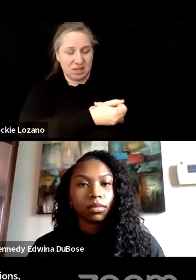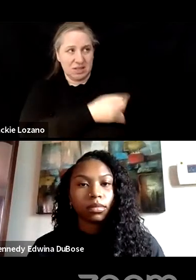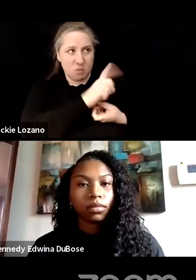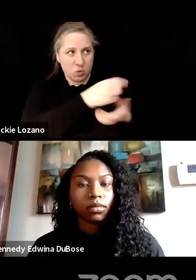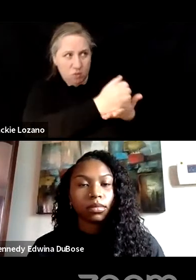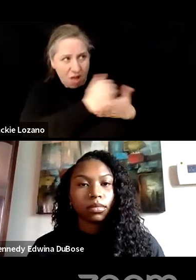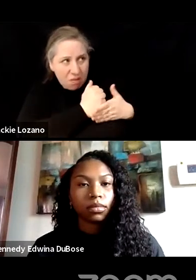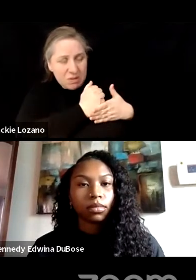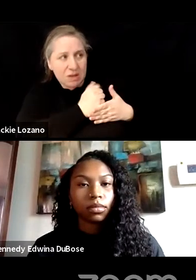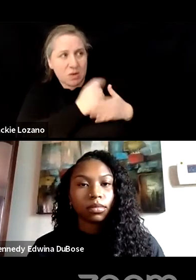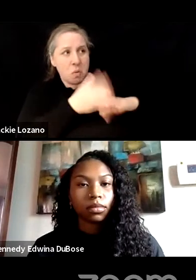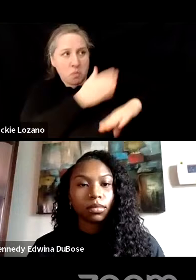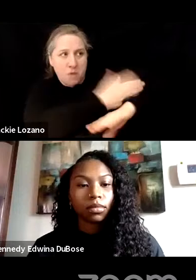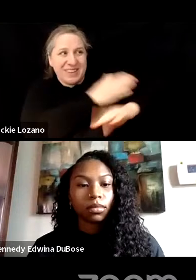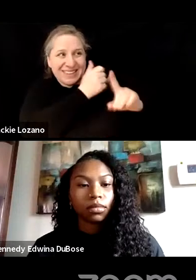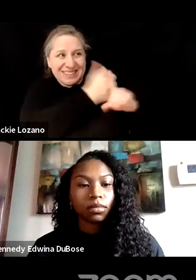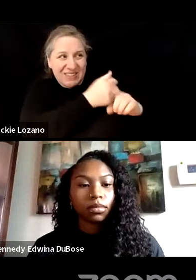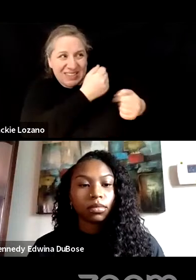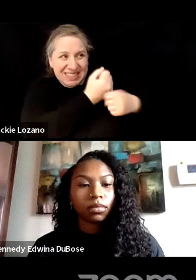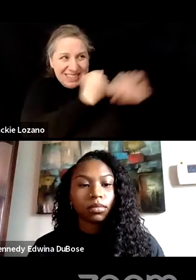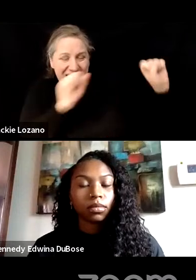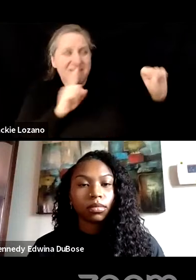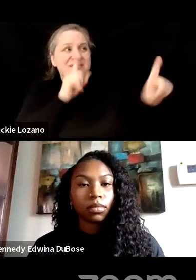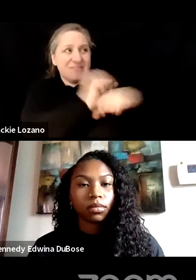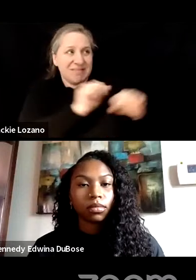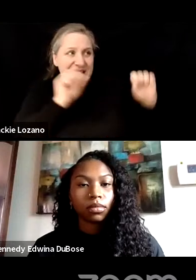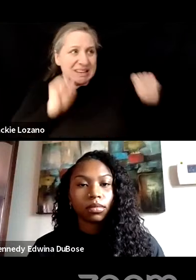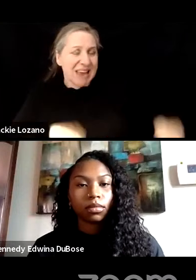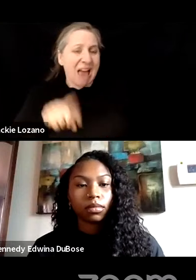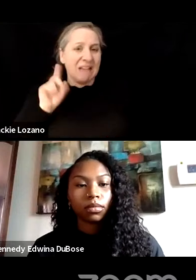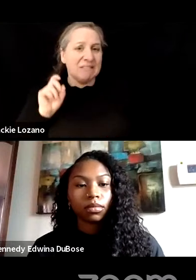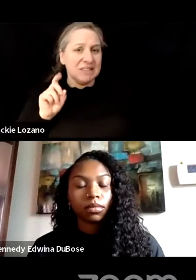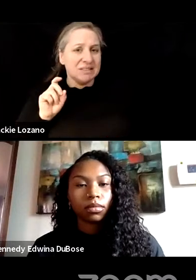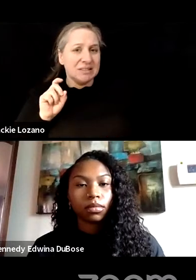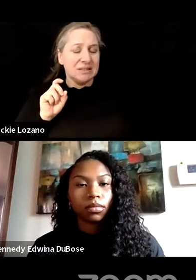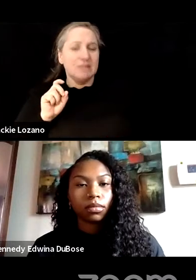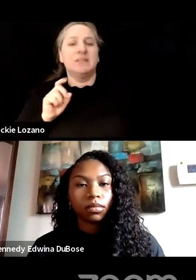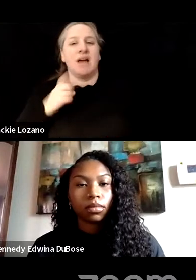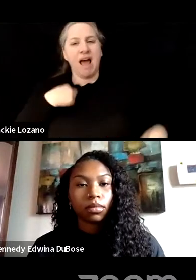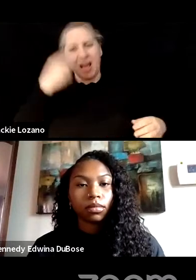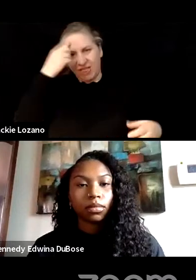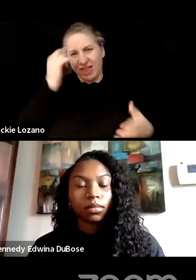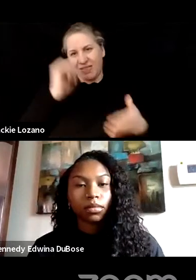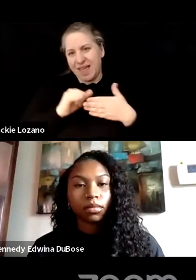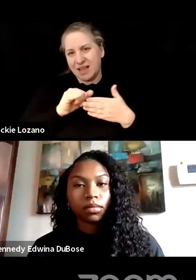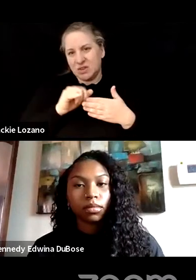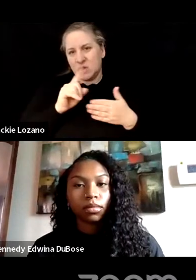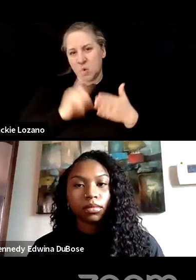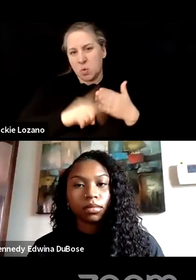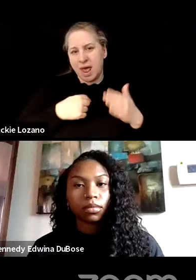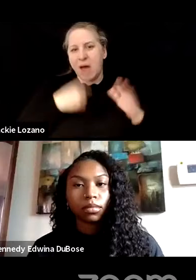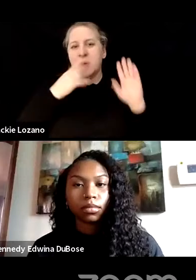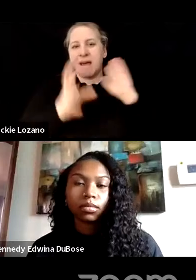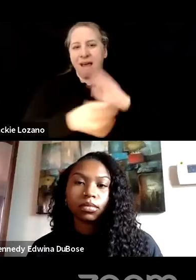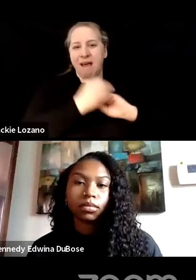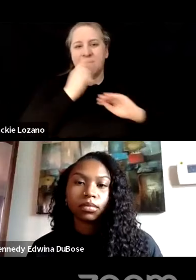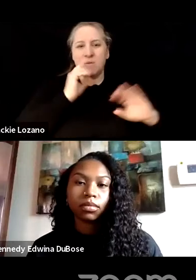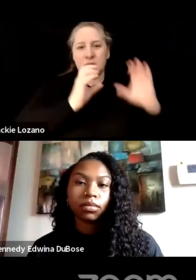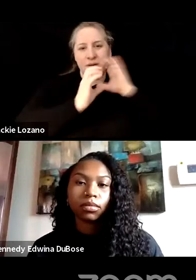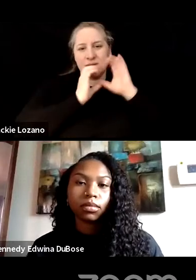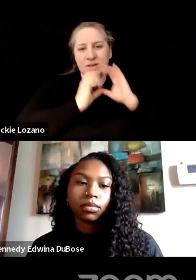me and what has been proven to be safe can actually do that for me. And so, yeah, I think that's what I would add to the conversation.